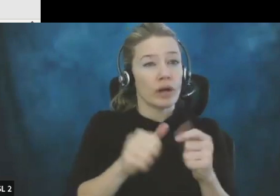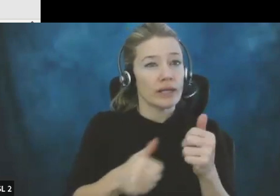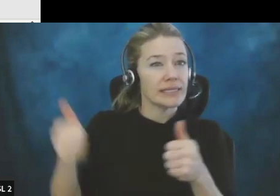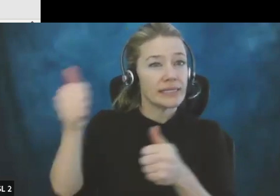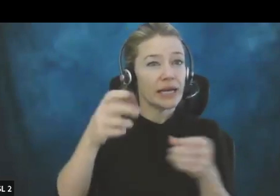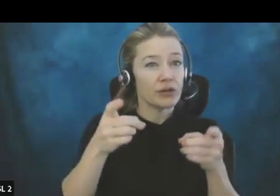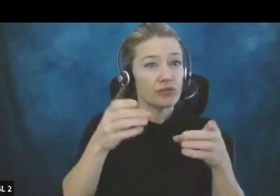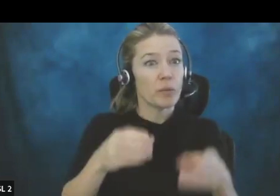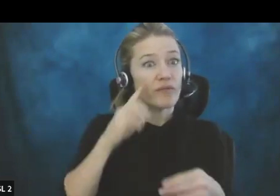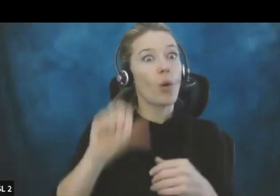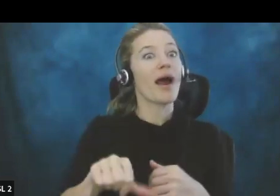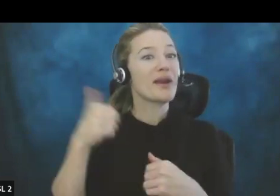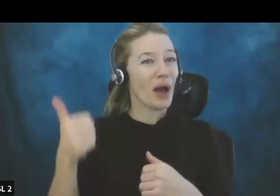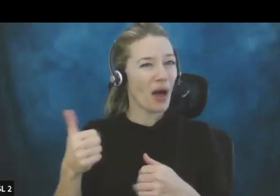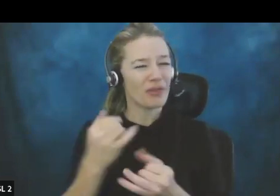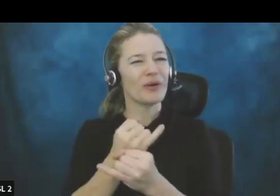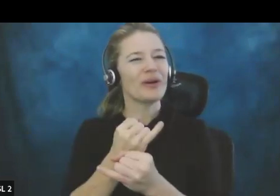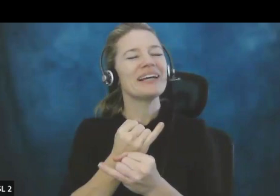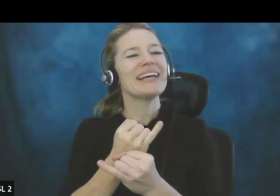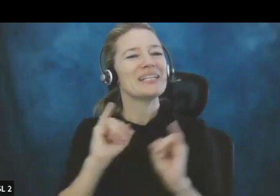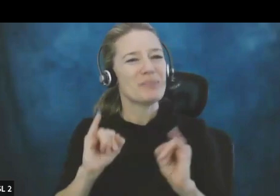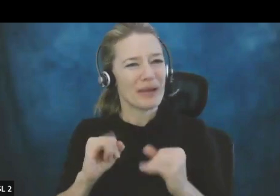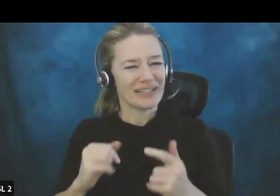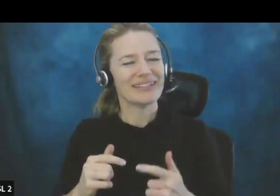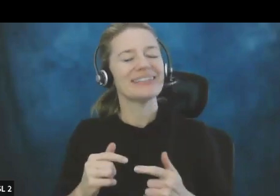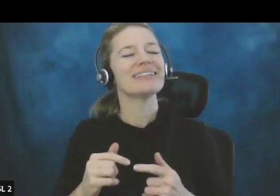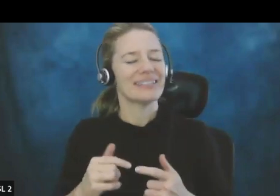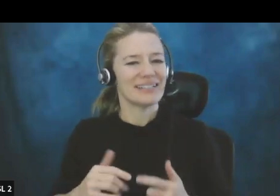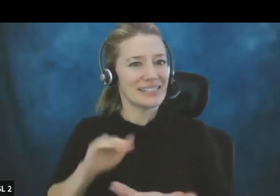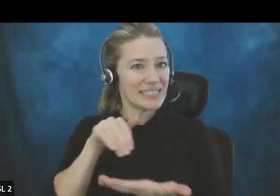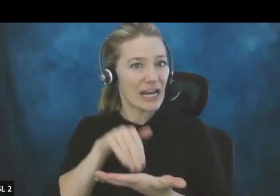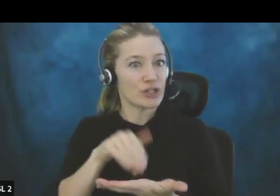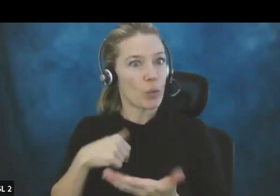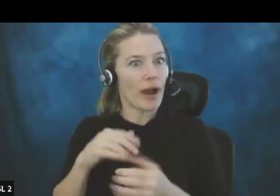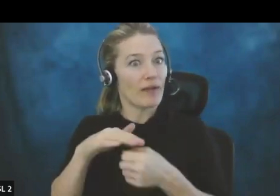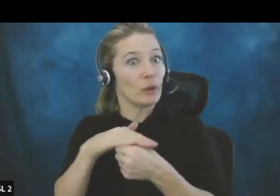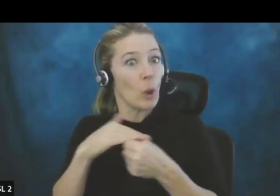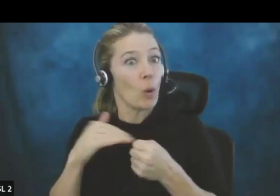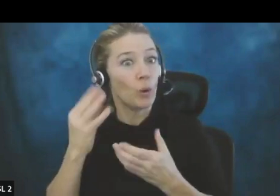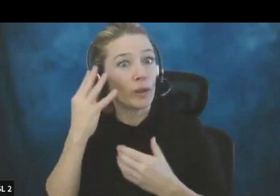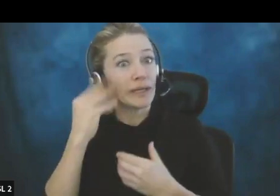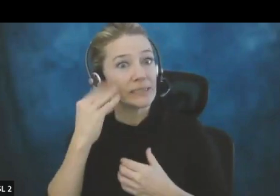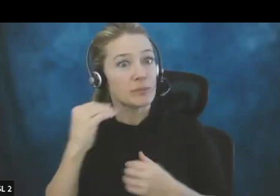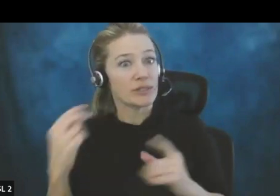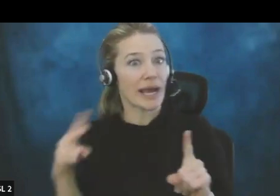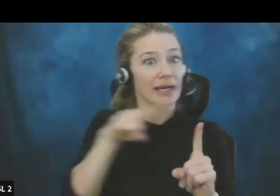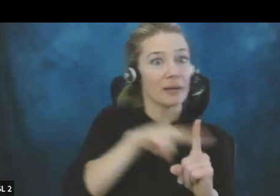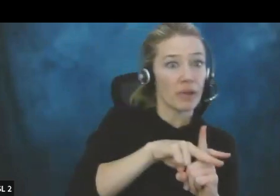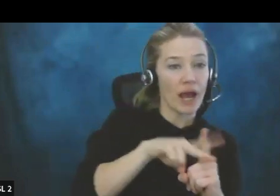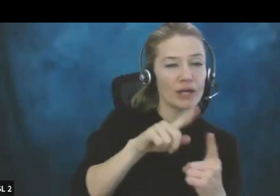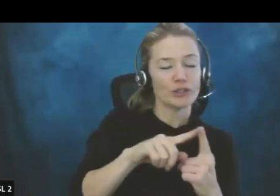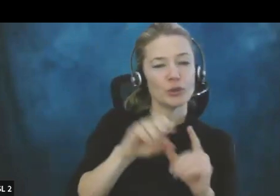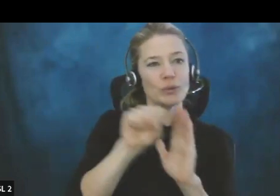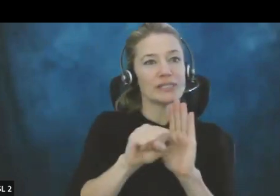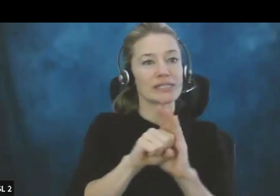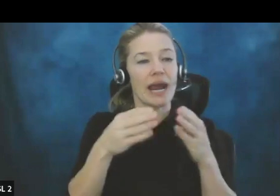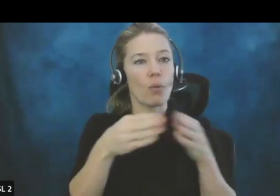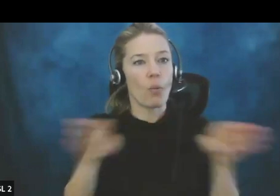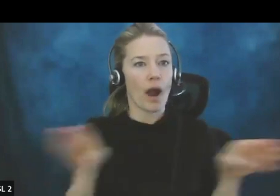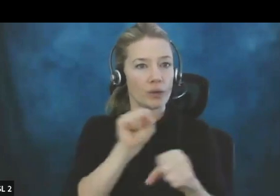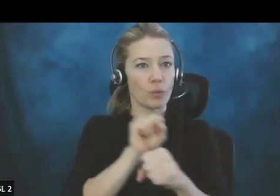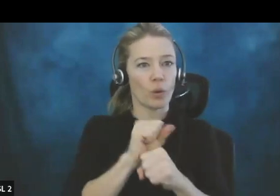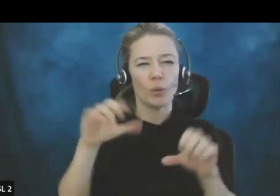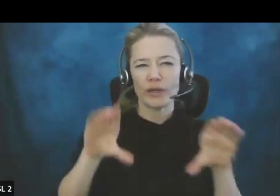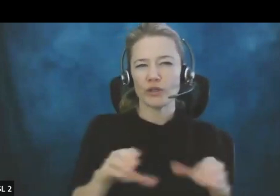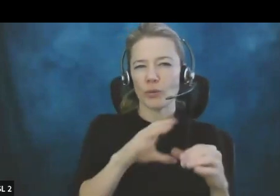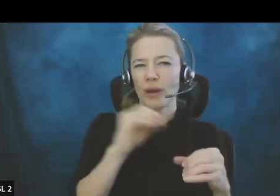executive director of an independent living center. So I have that local level experience that I'm able to bring to the statewide work